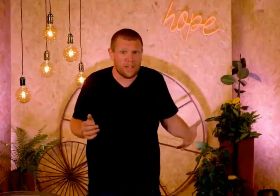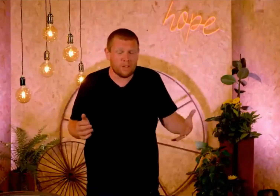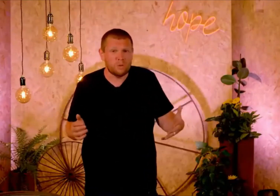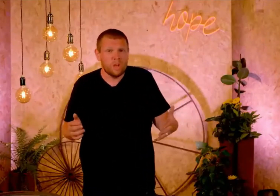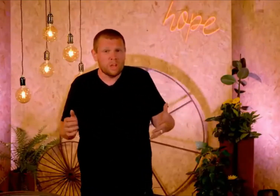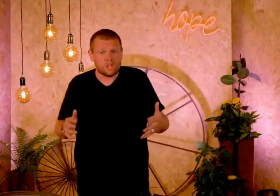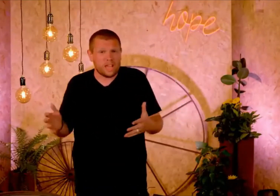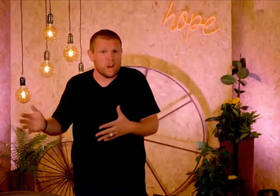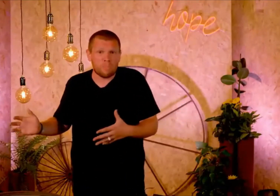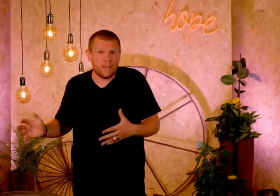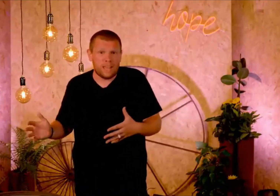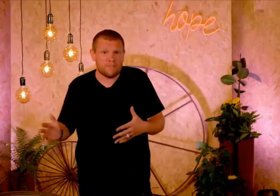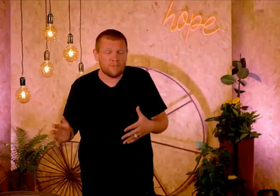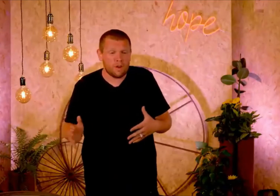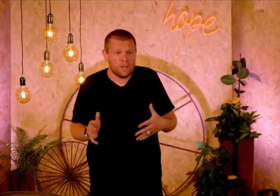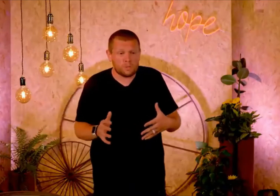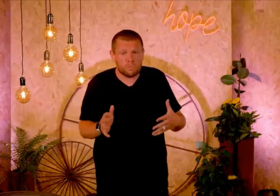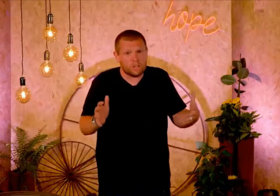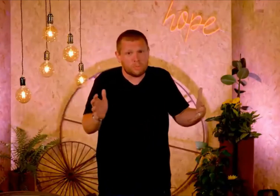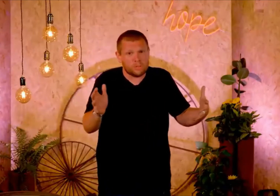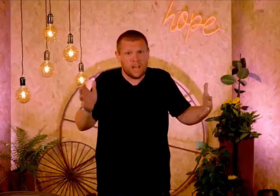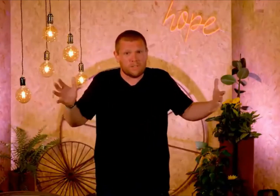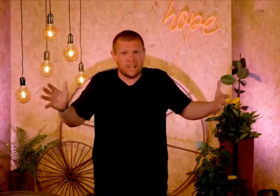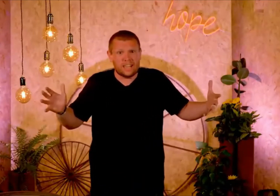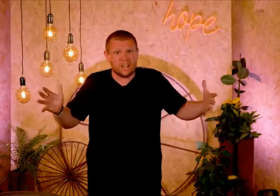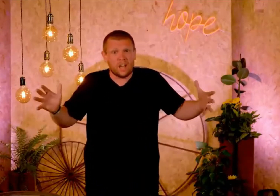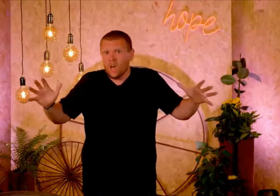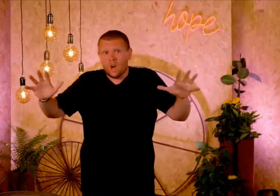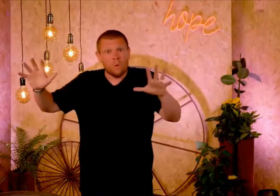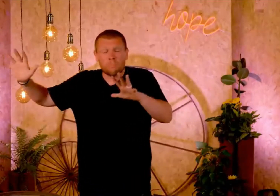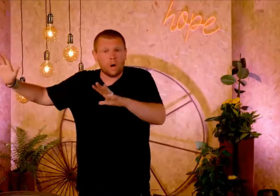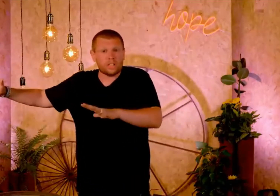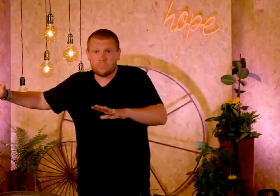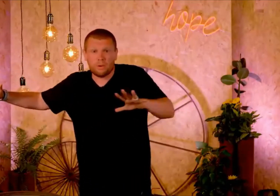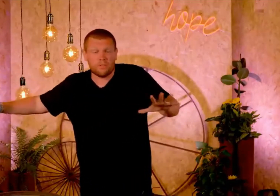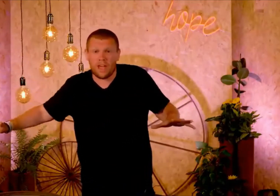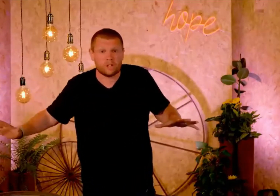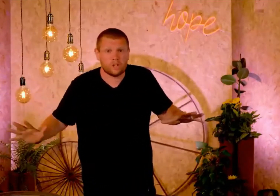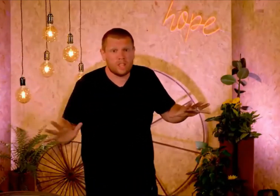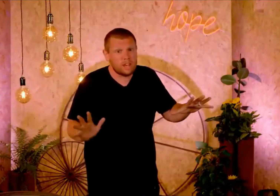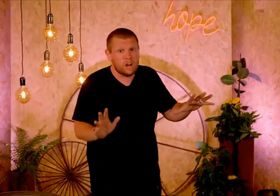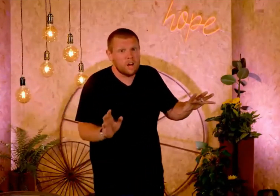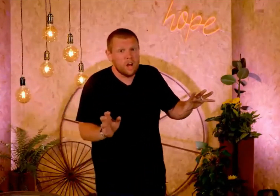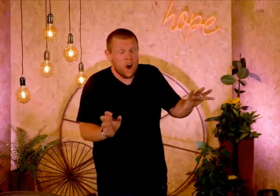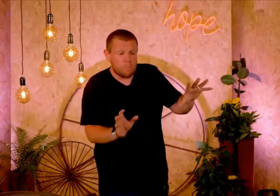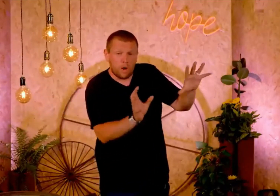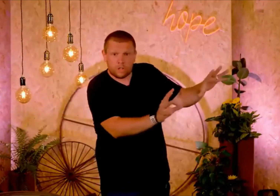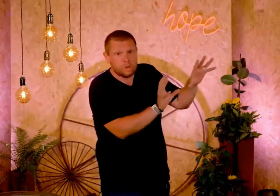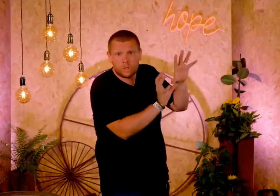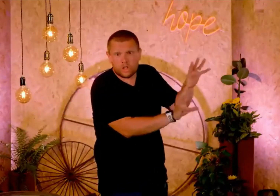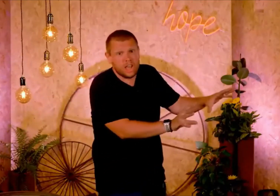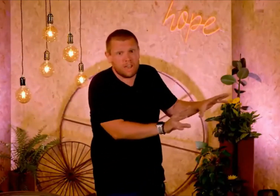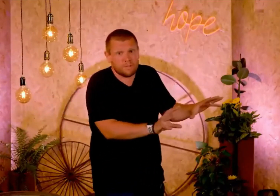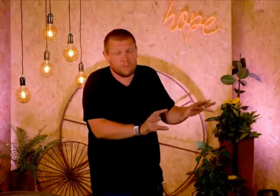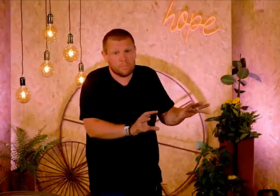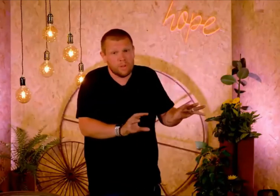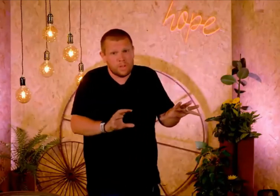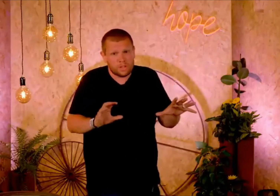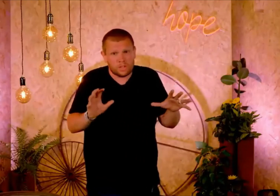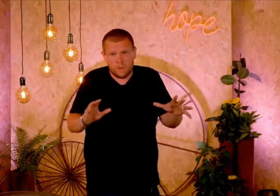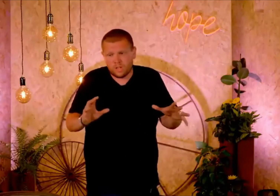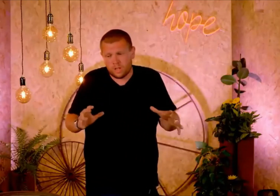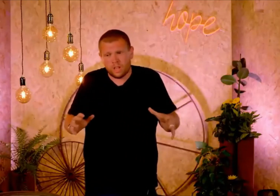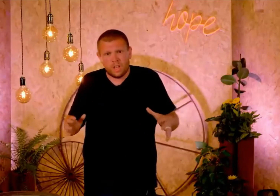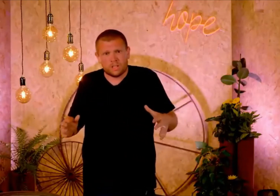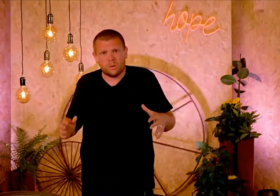who have it who shake our belief. If only it was possible to have a leader who embodied perfection, then our posture would shift from